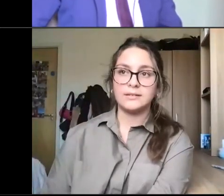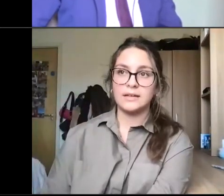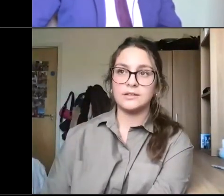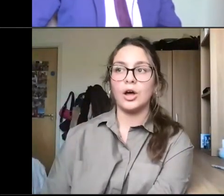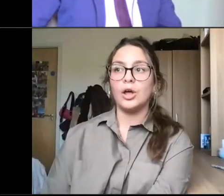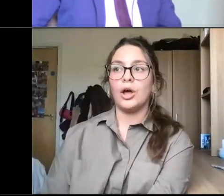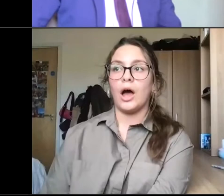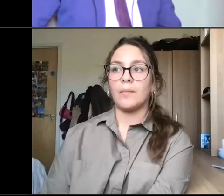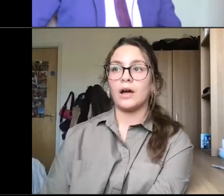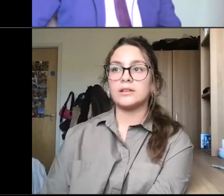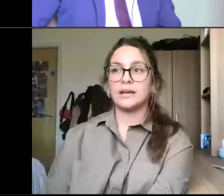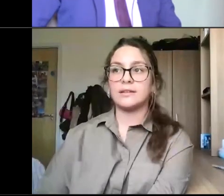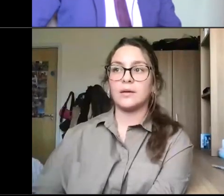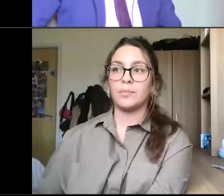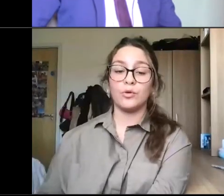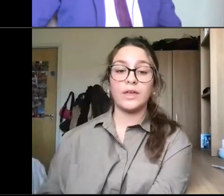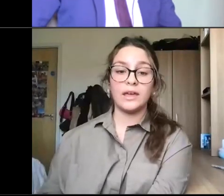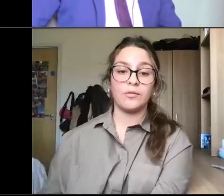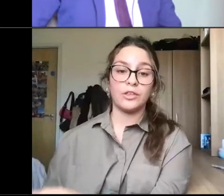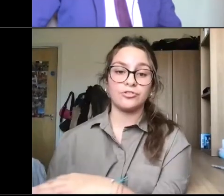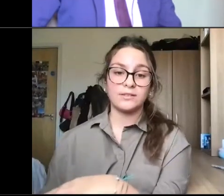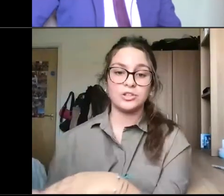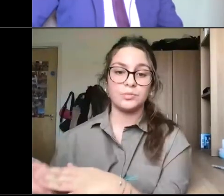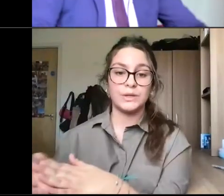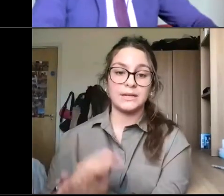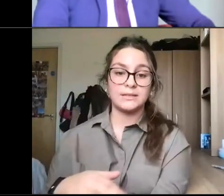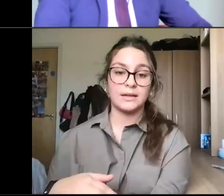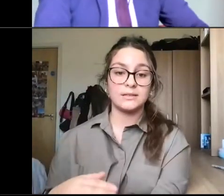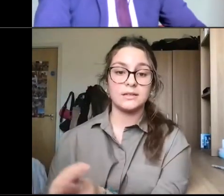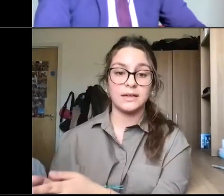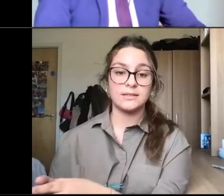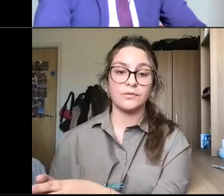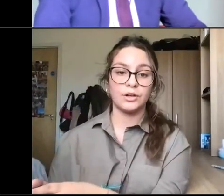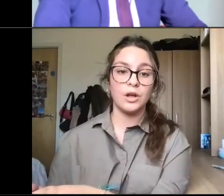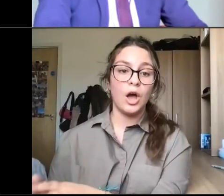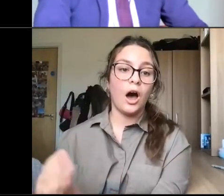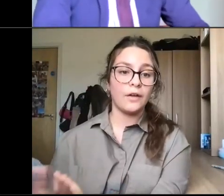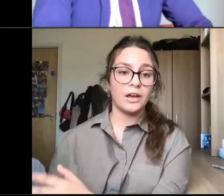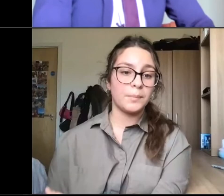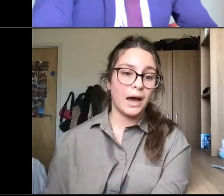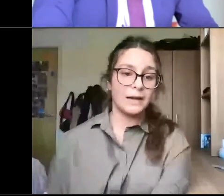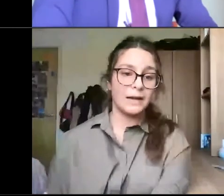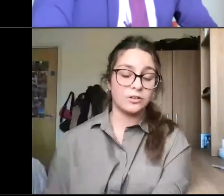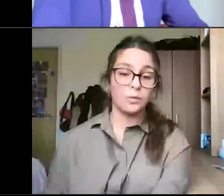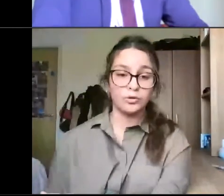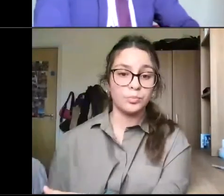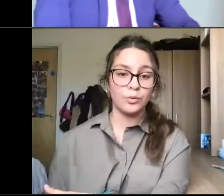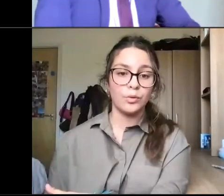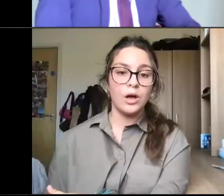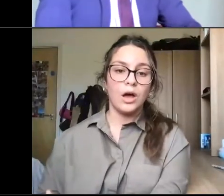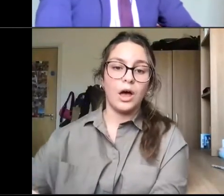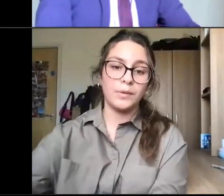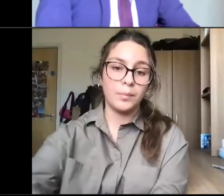at data, understanding before the transition between year six to year seven, are they going to be highlighted as a